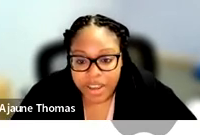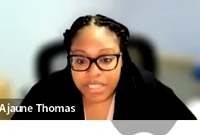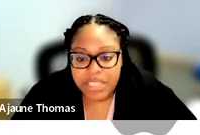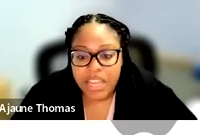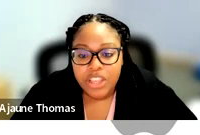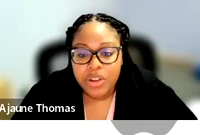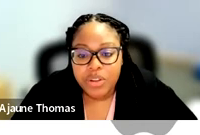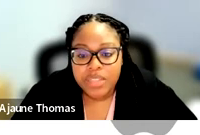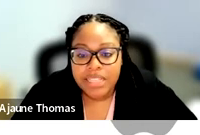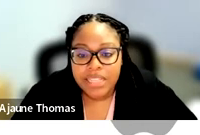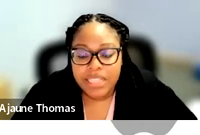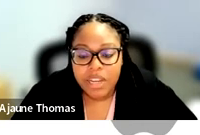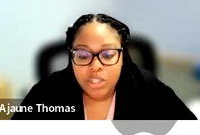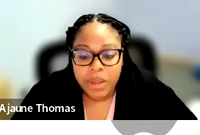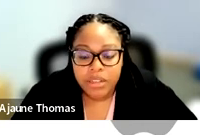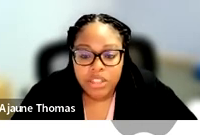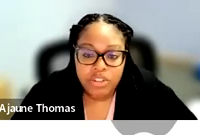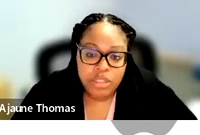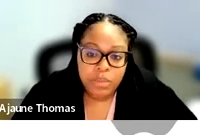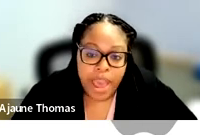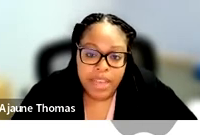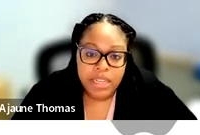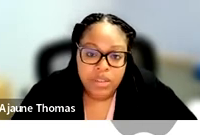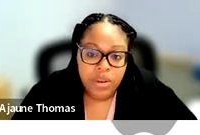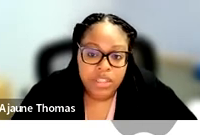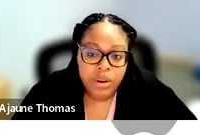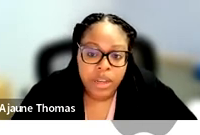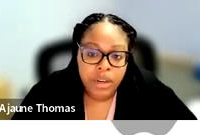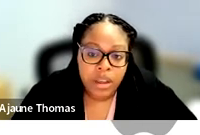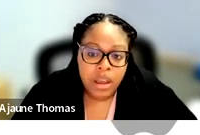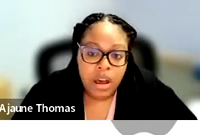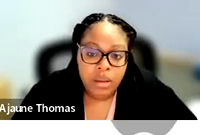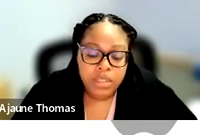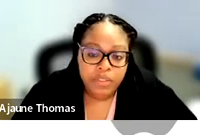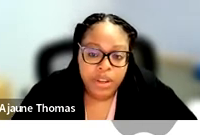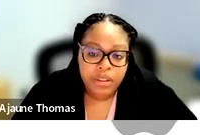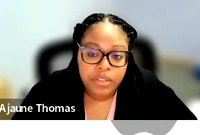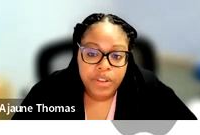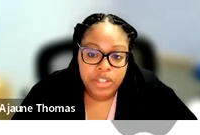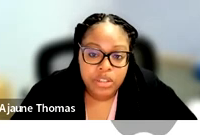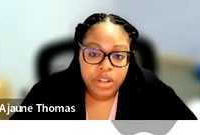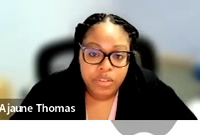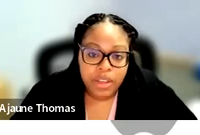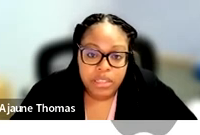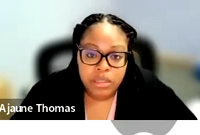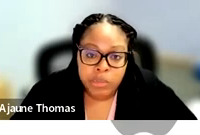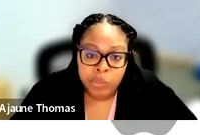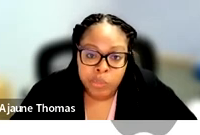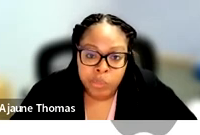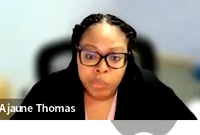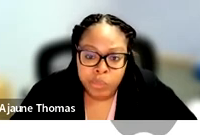different devices, you can use that assistive touch button to just access on the screen different features on your